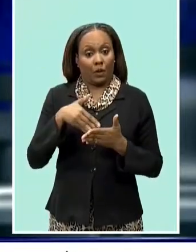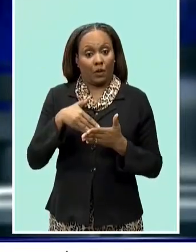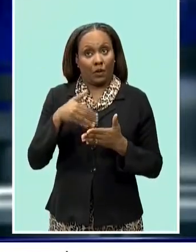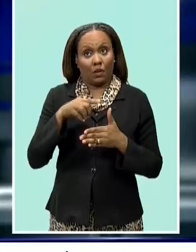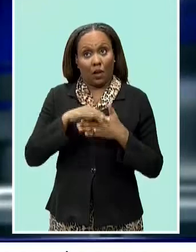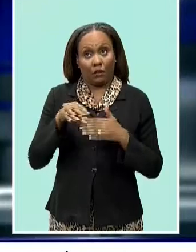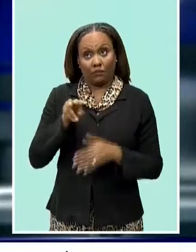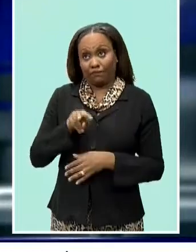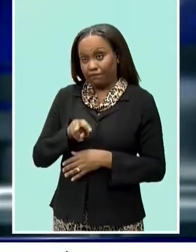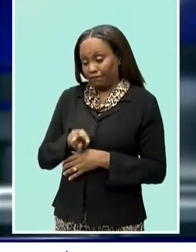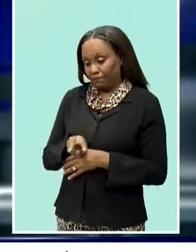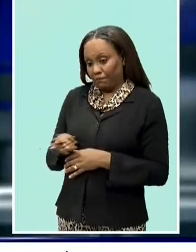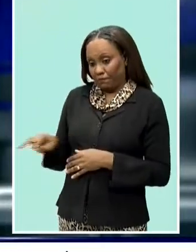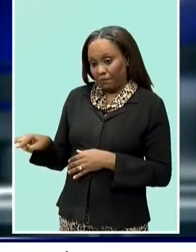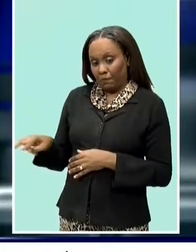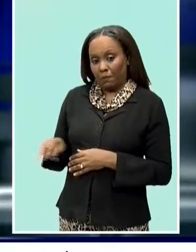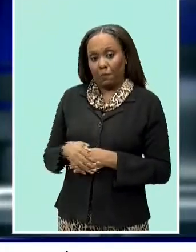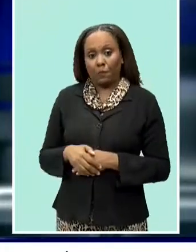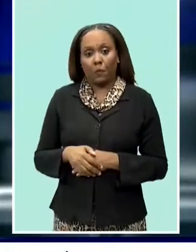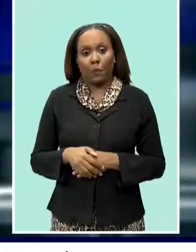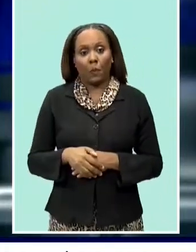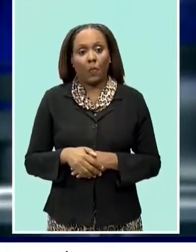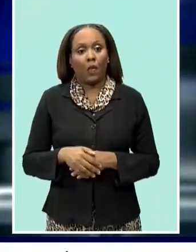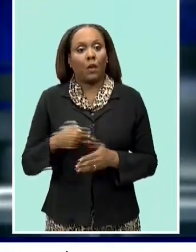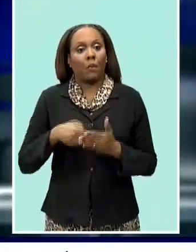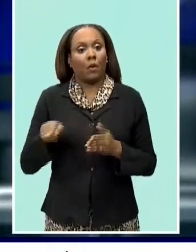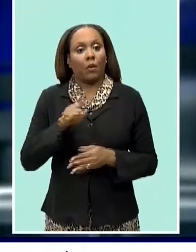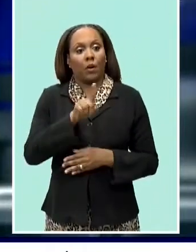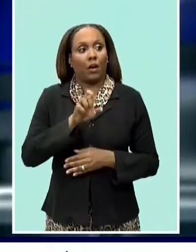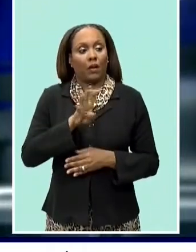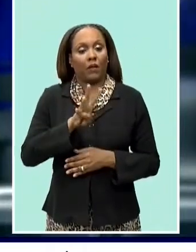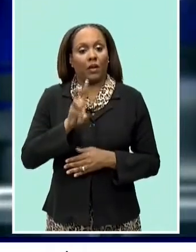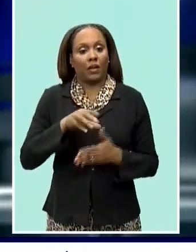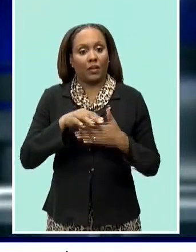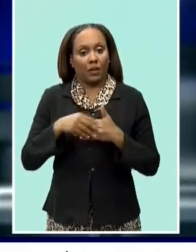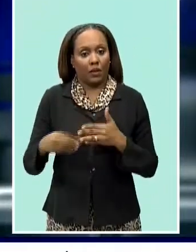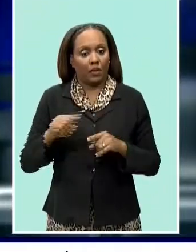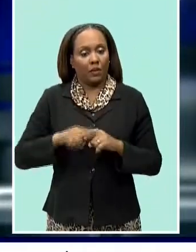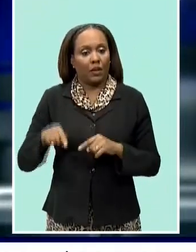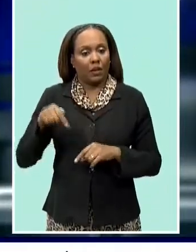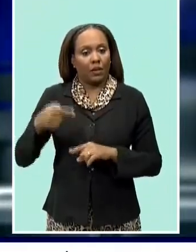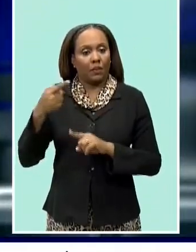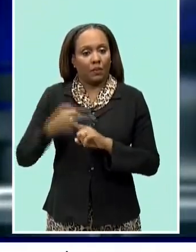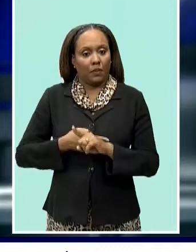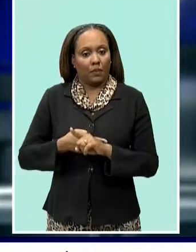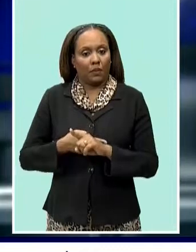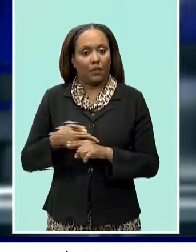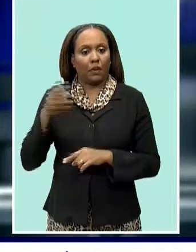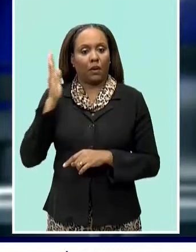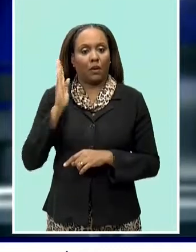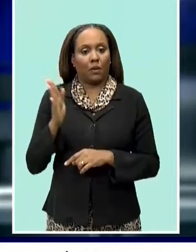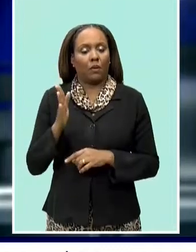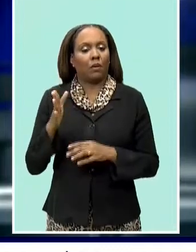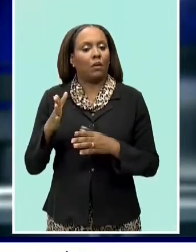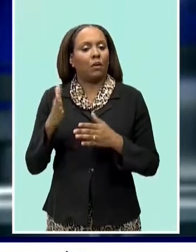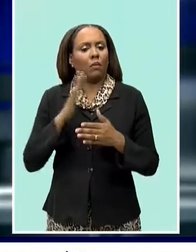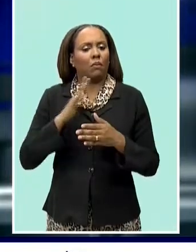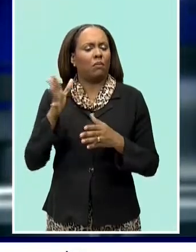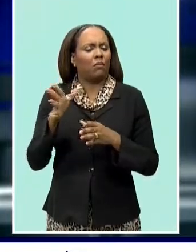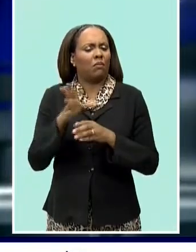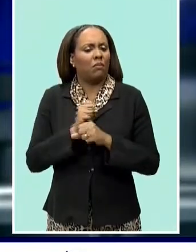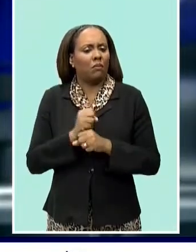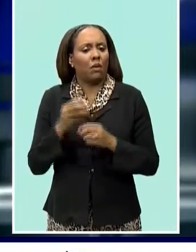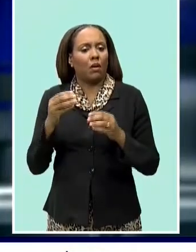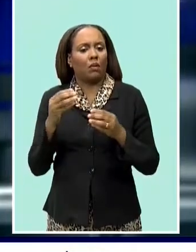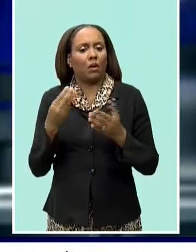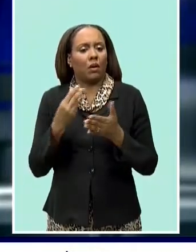approximately $146 in PAYE. But from this month's paycheck, that person will be receiving about